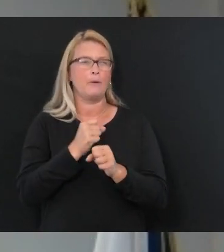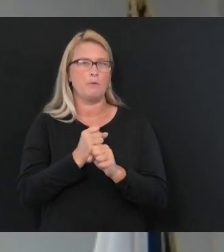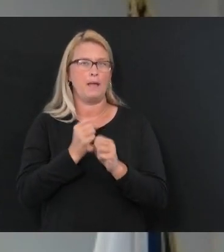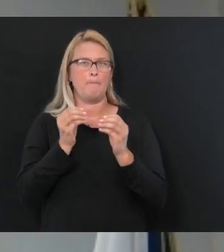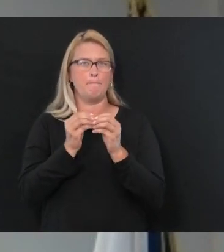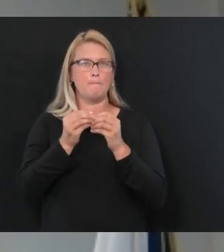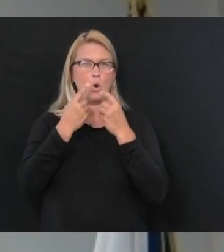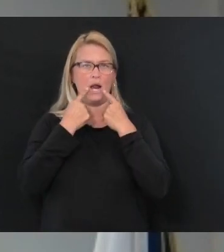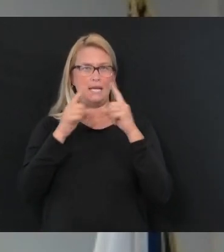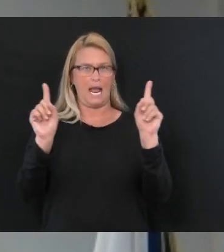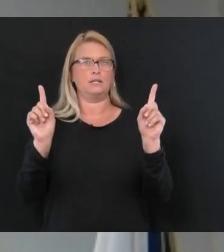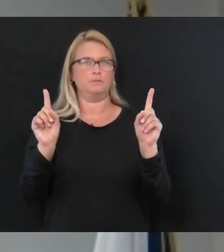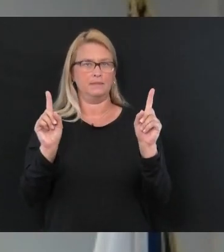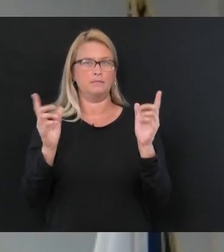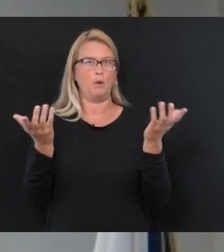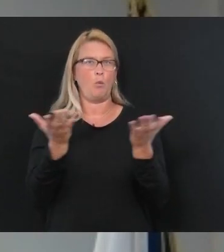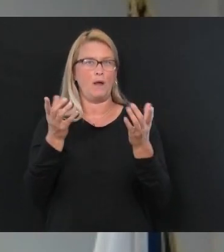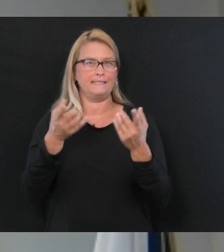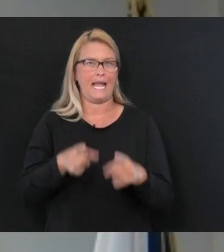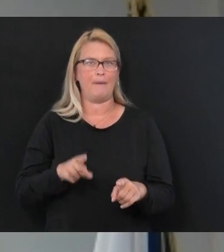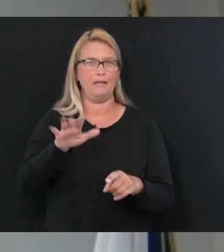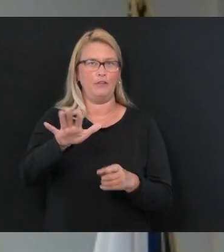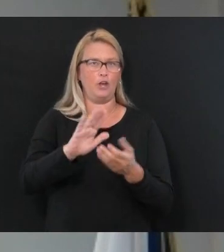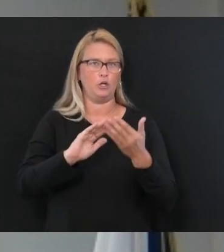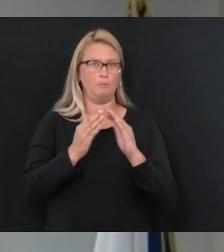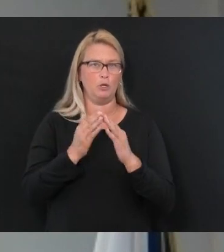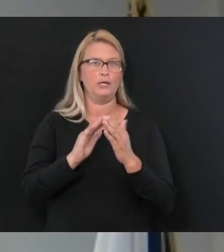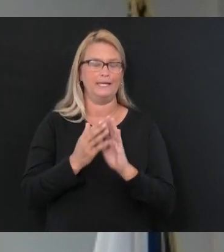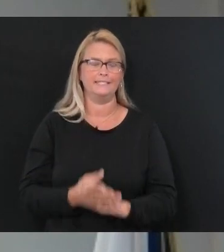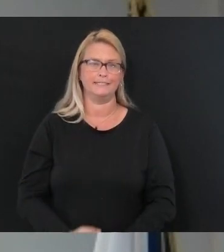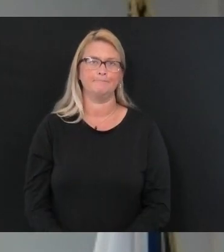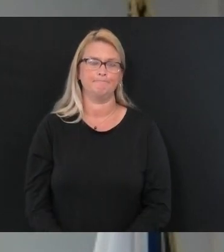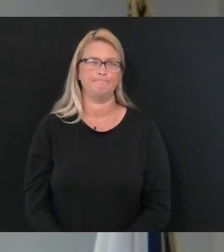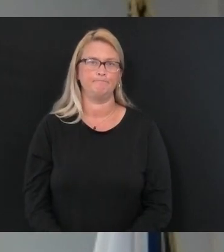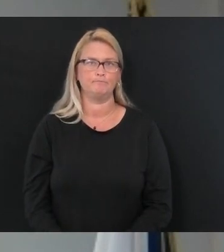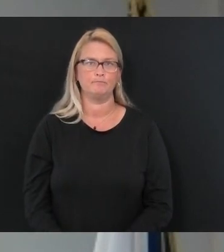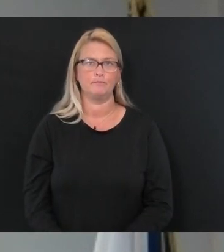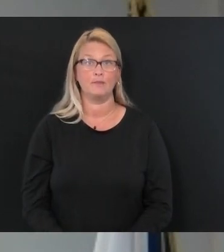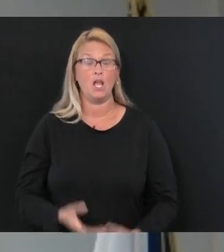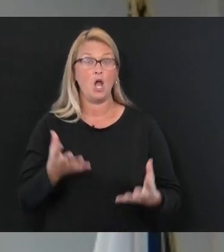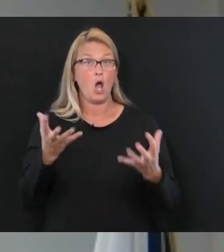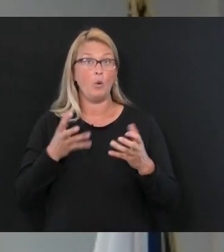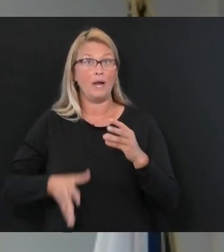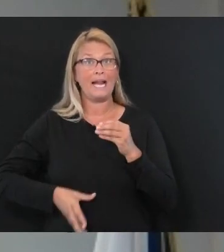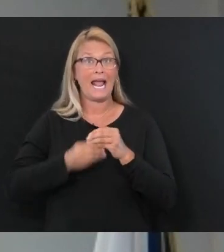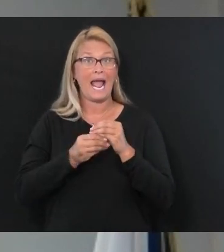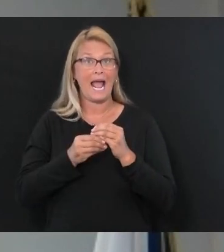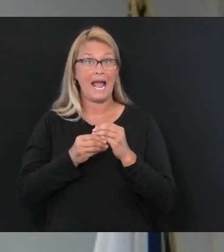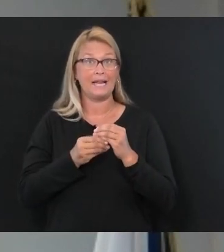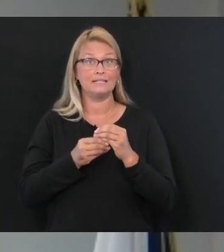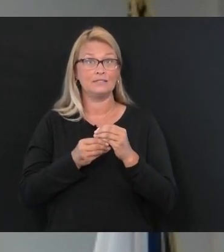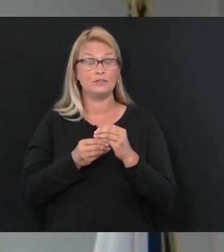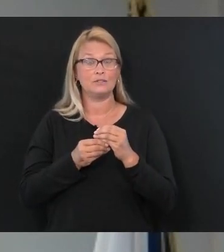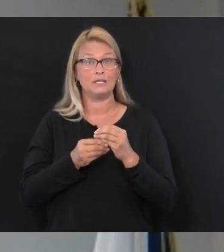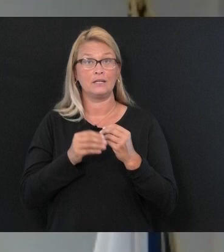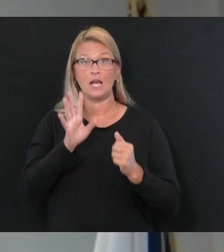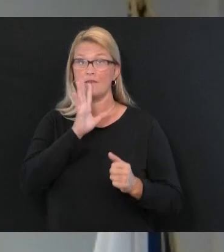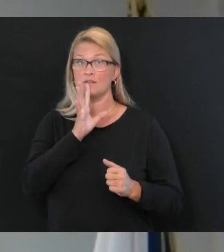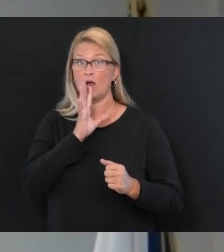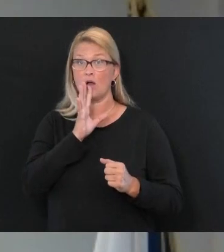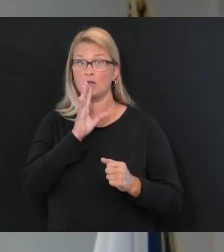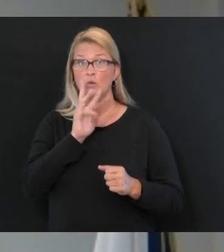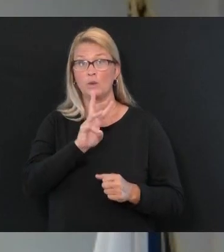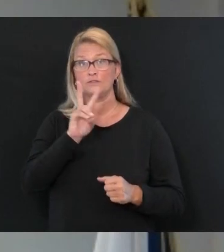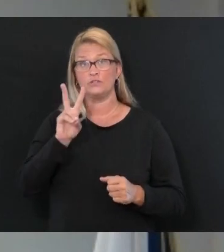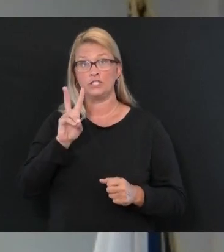better idea in their county and their communities of what's going on. I'd like to add to that too. I've talked to the West